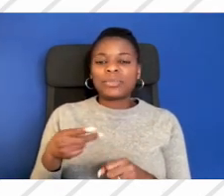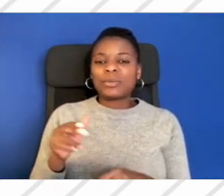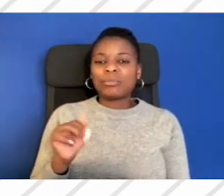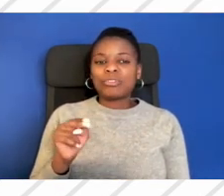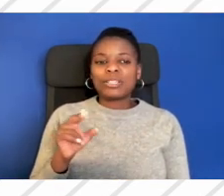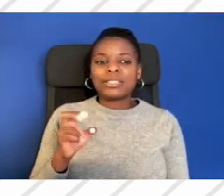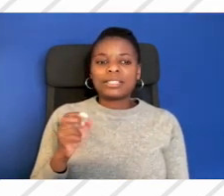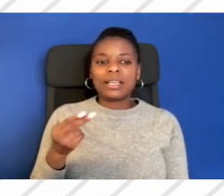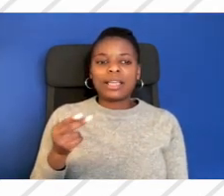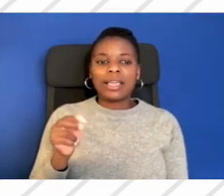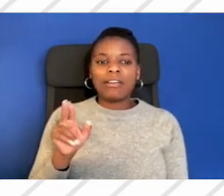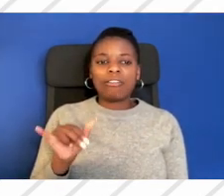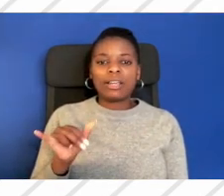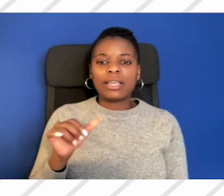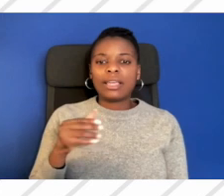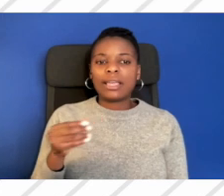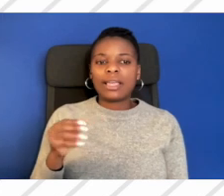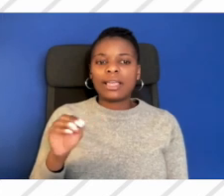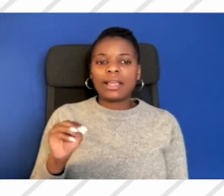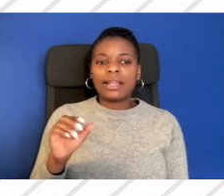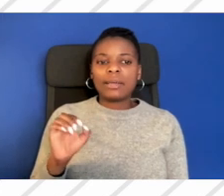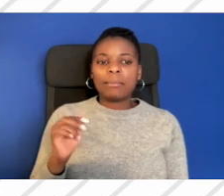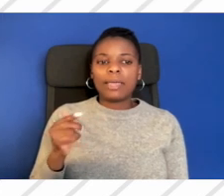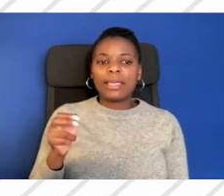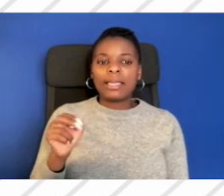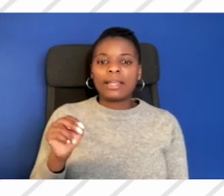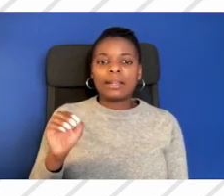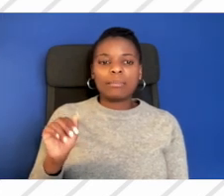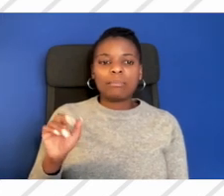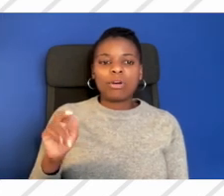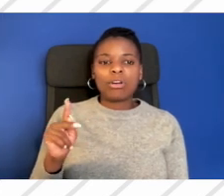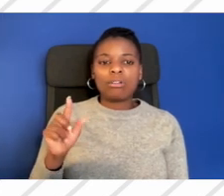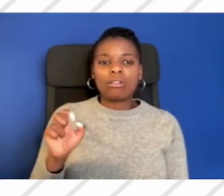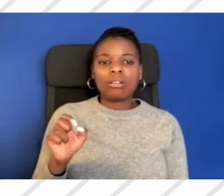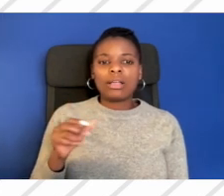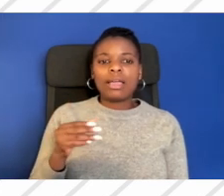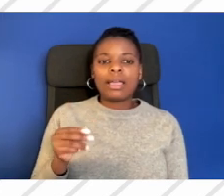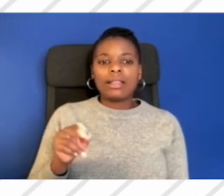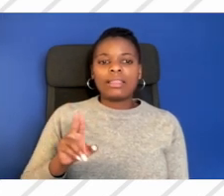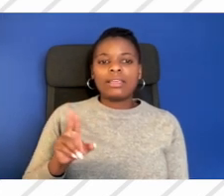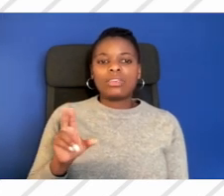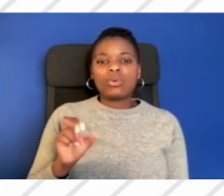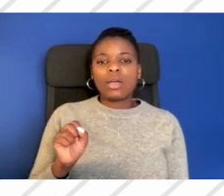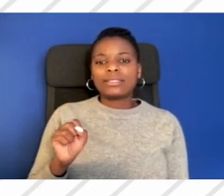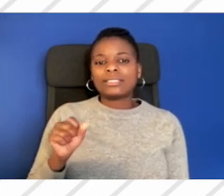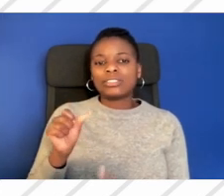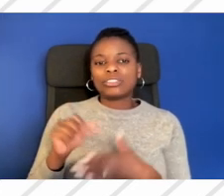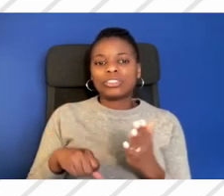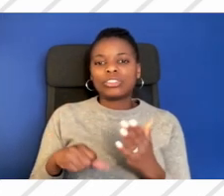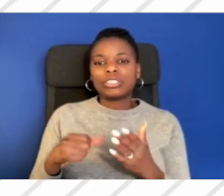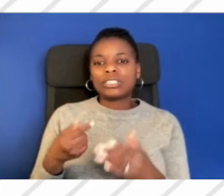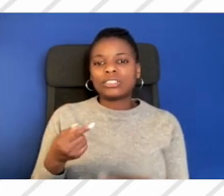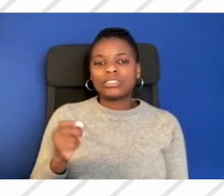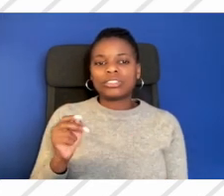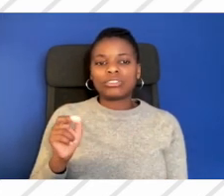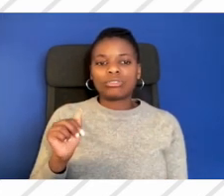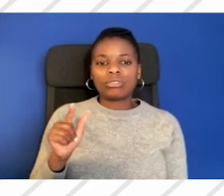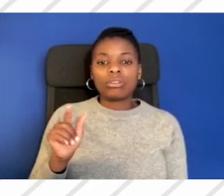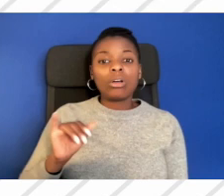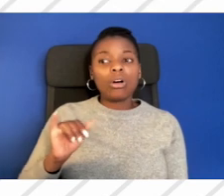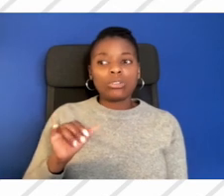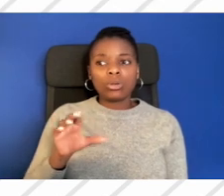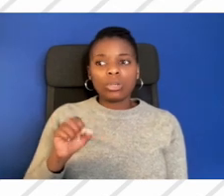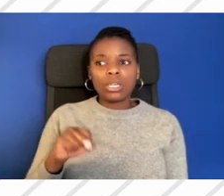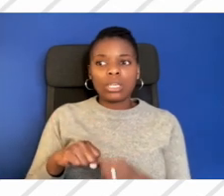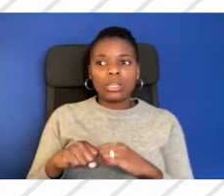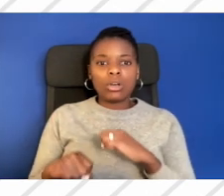Murthy. Etor is the co-founder of Astro Studios, a podcast network dedicated to producing mental health content for adolescents. We also work together